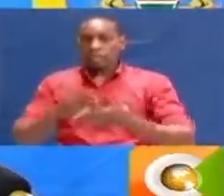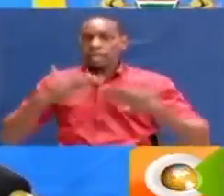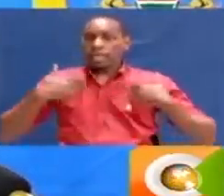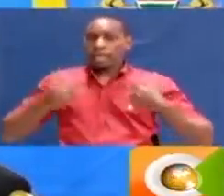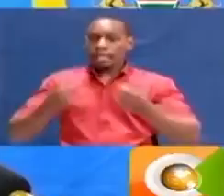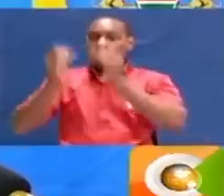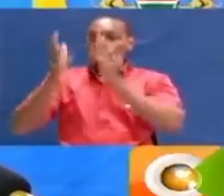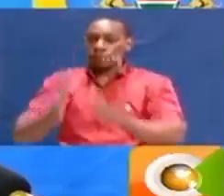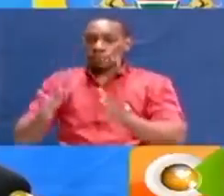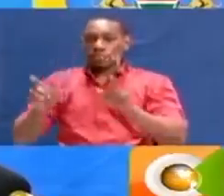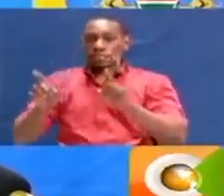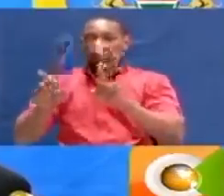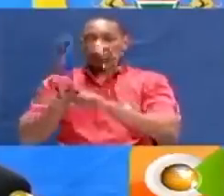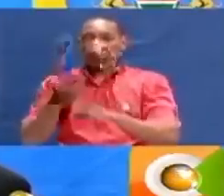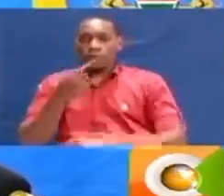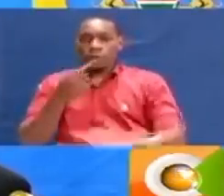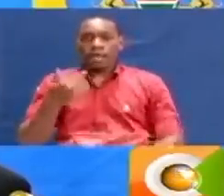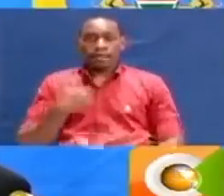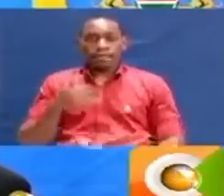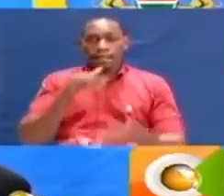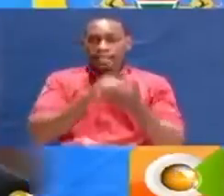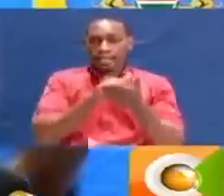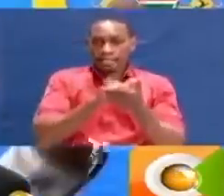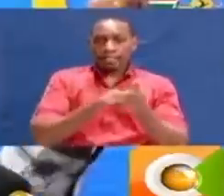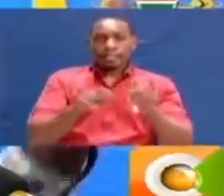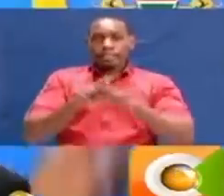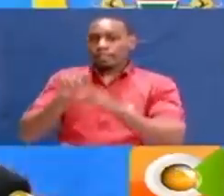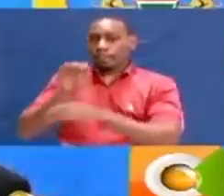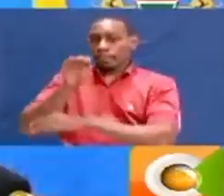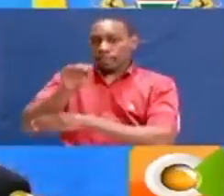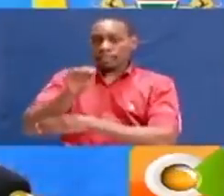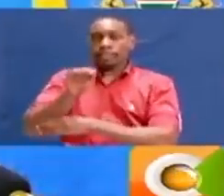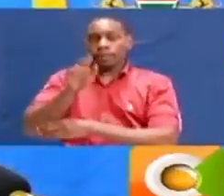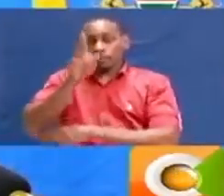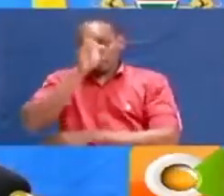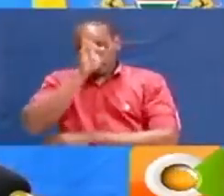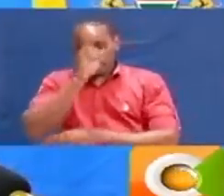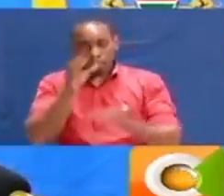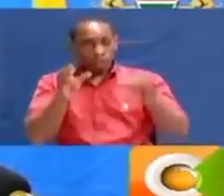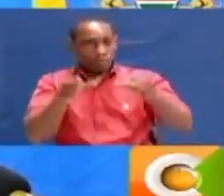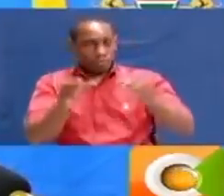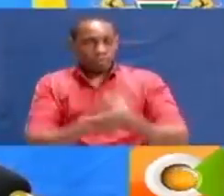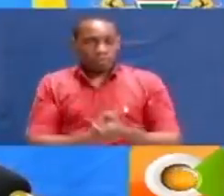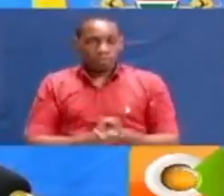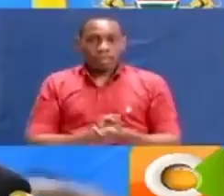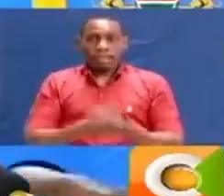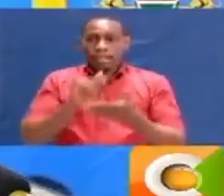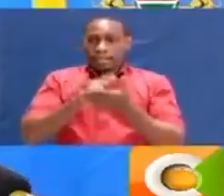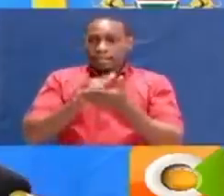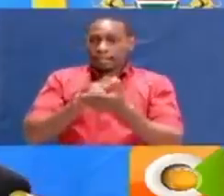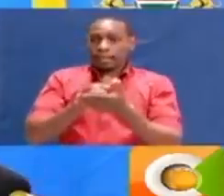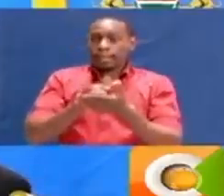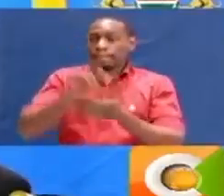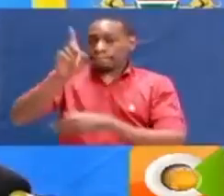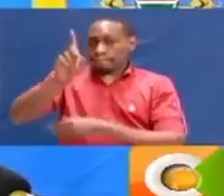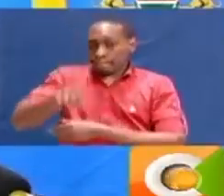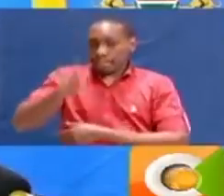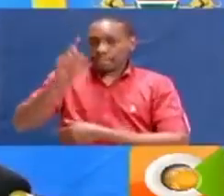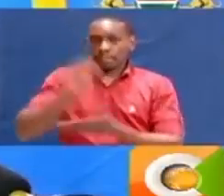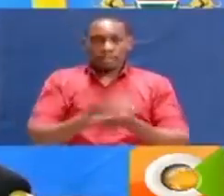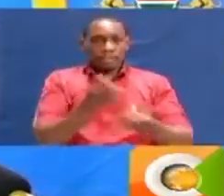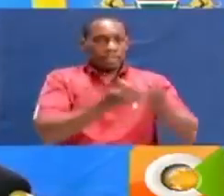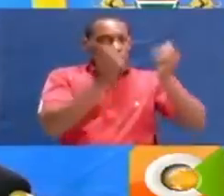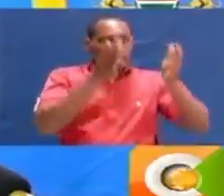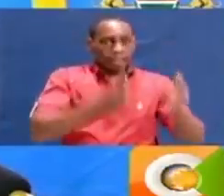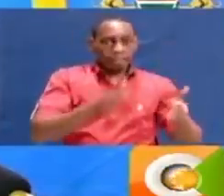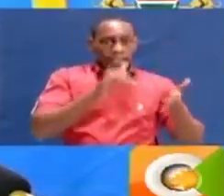enforcement agencies to ensure that drivers leaving their destination to go and cross the border